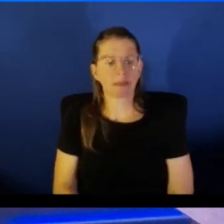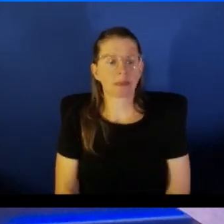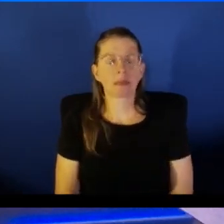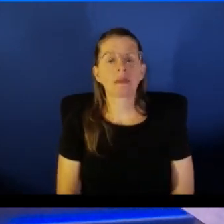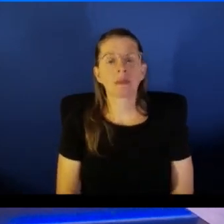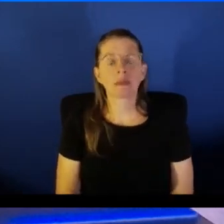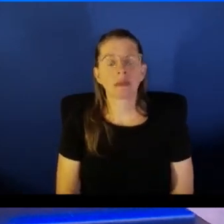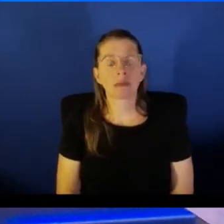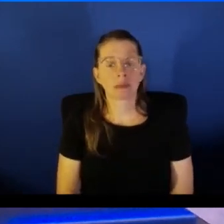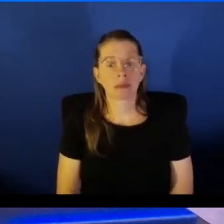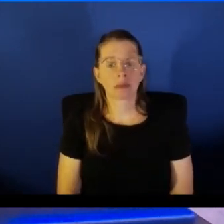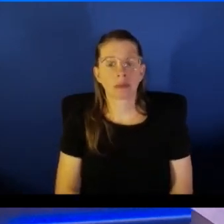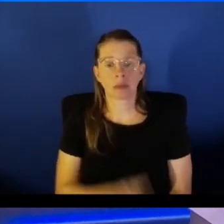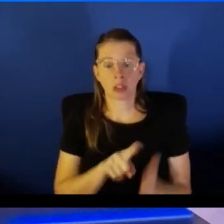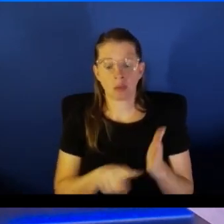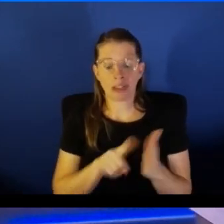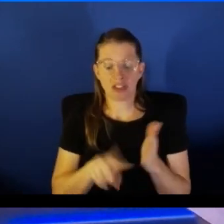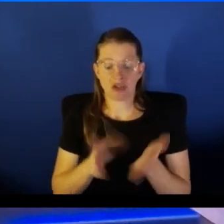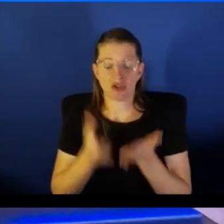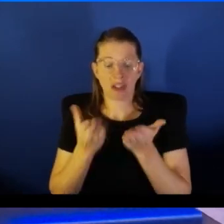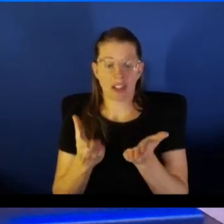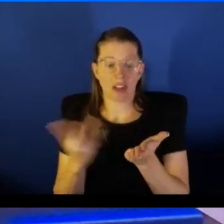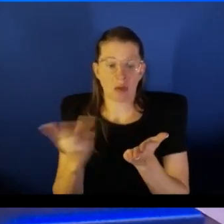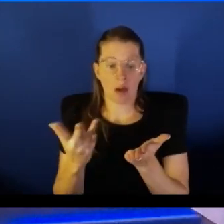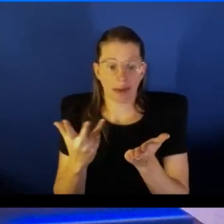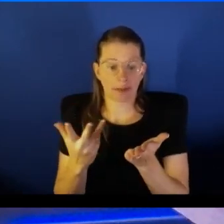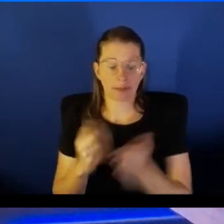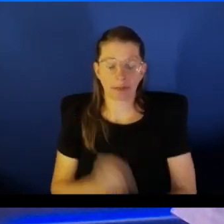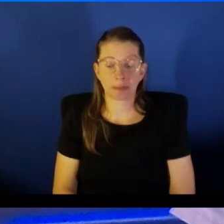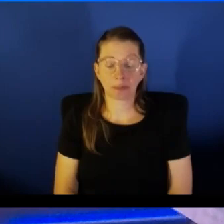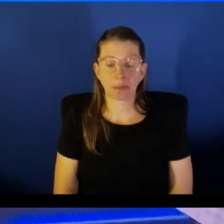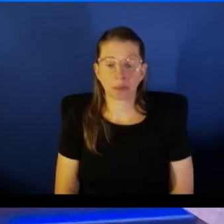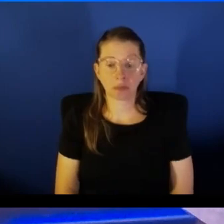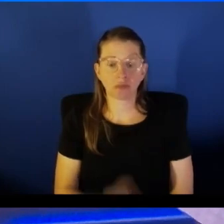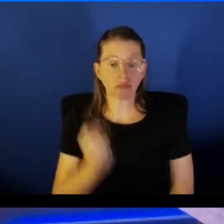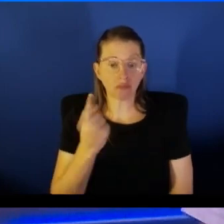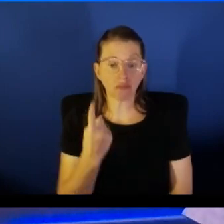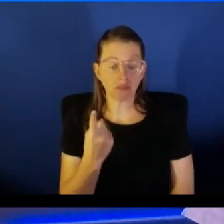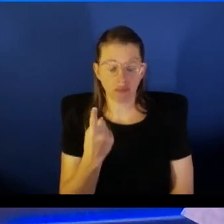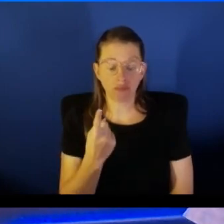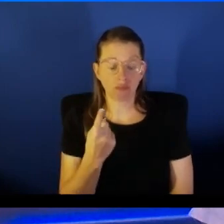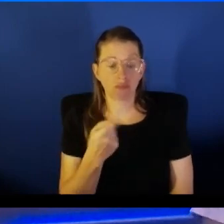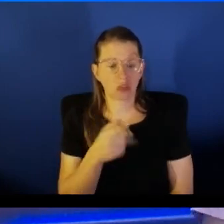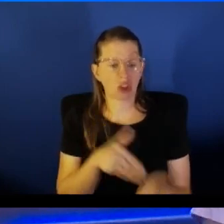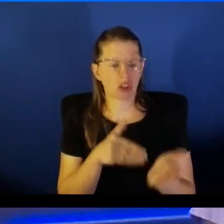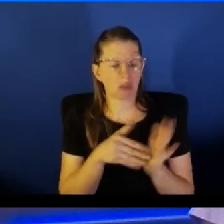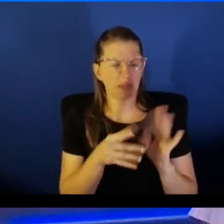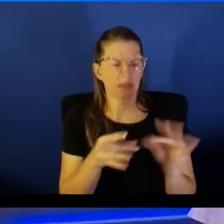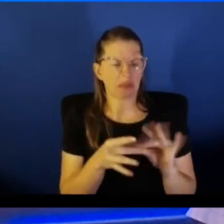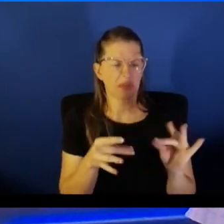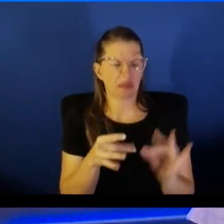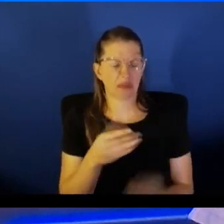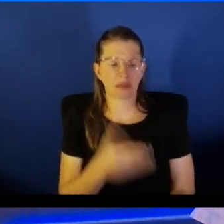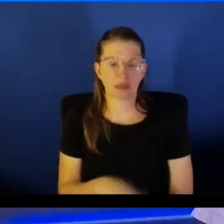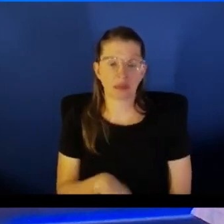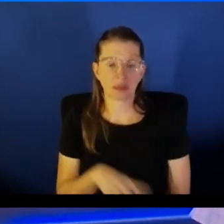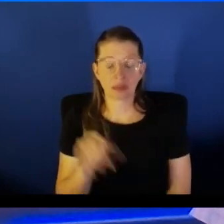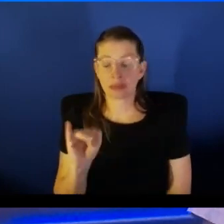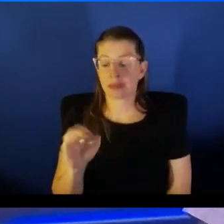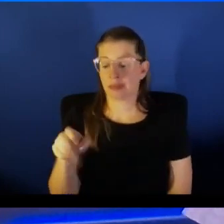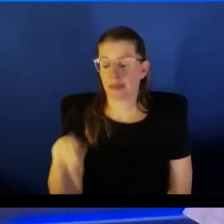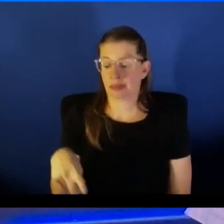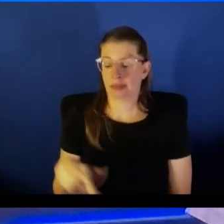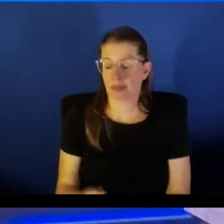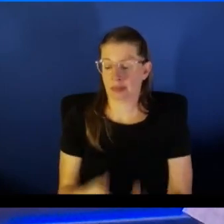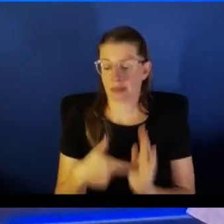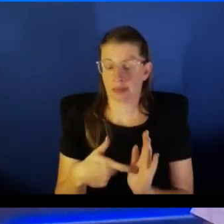or the research has suggested, even though, as Dr. Jameson mentioned, a lot of times the IEP requires